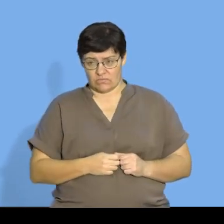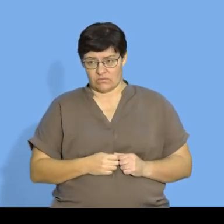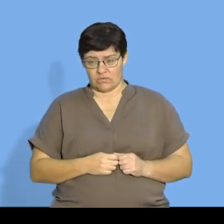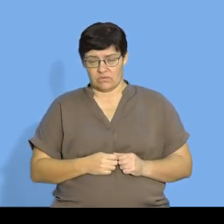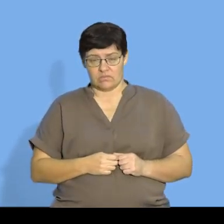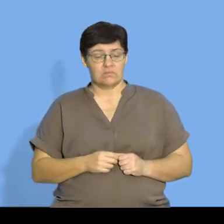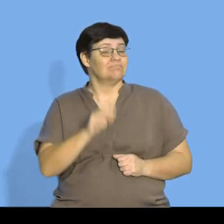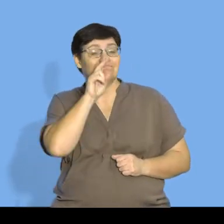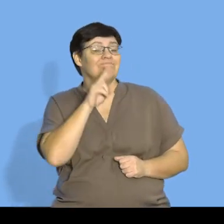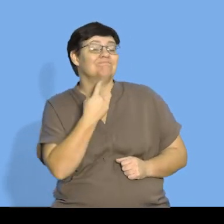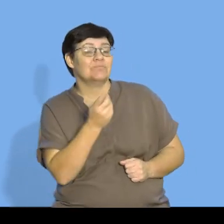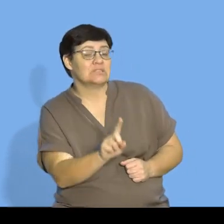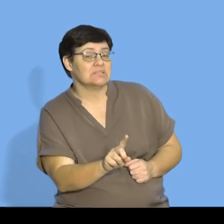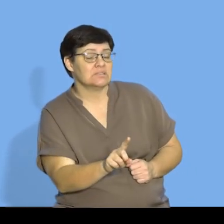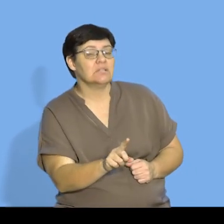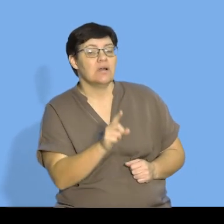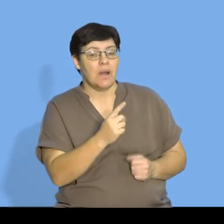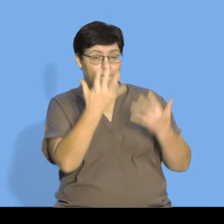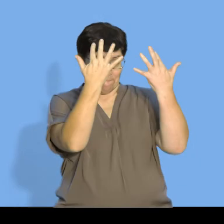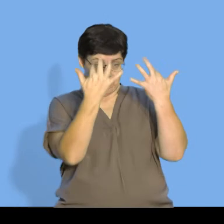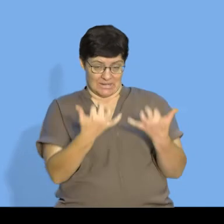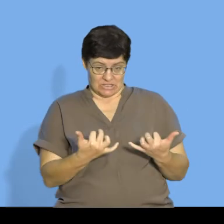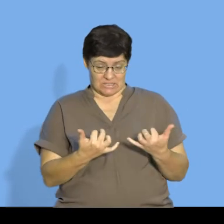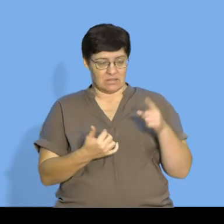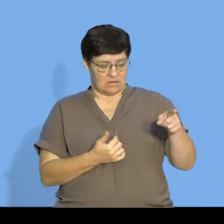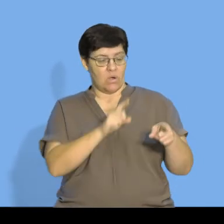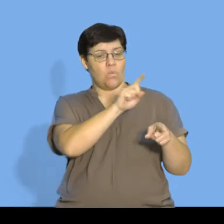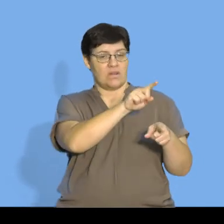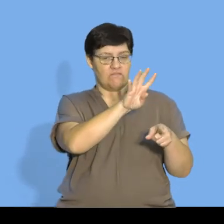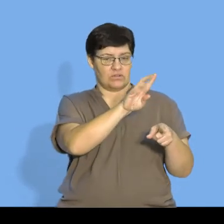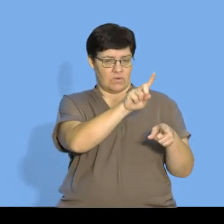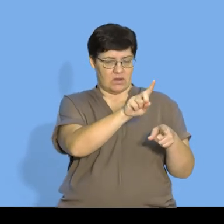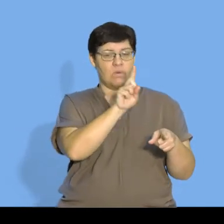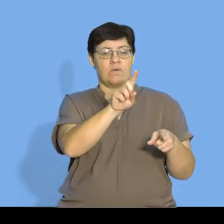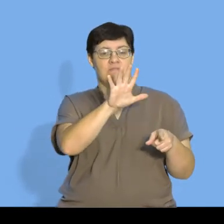141,150. Again, look at what we're saying here. There's your budgeted figure,